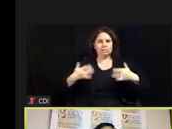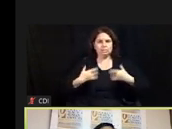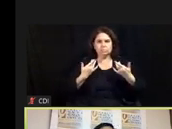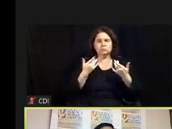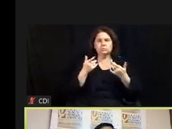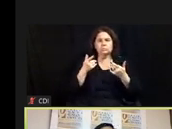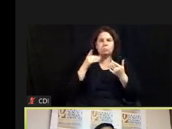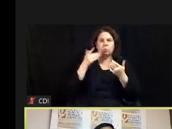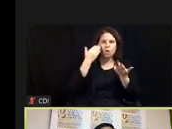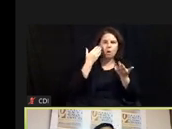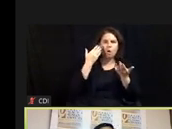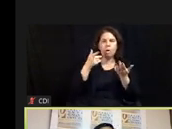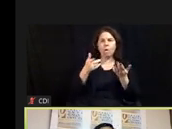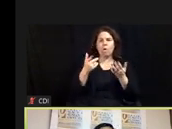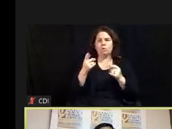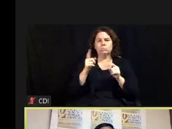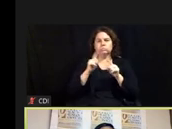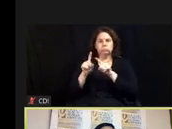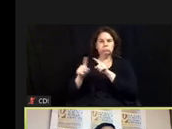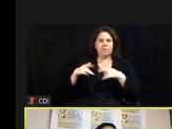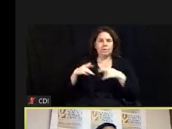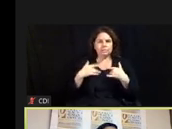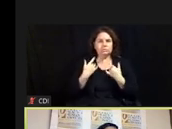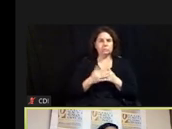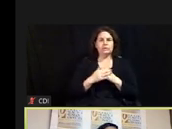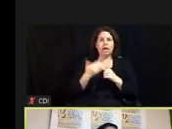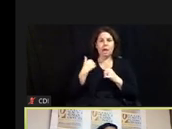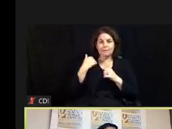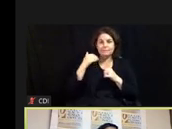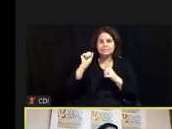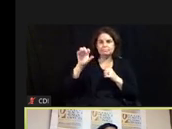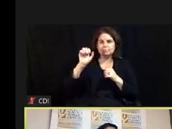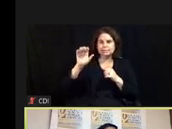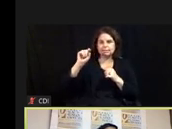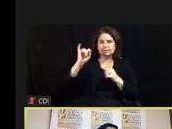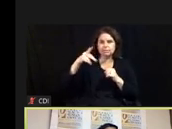get tips for coping with COVID on our